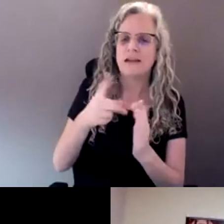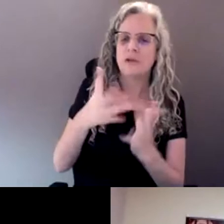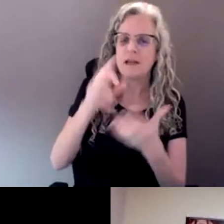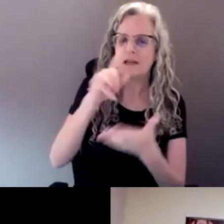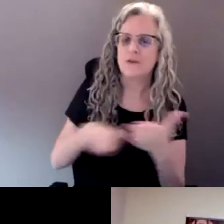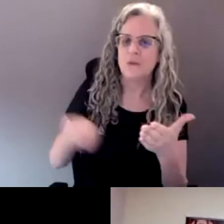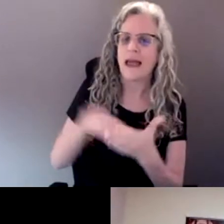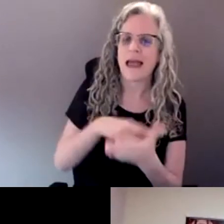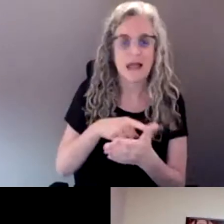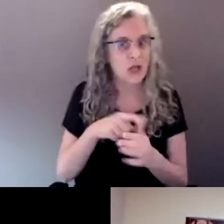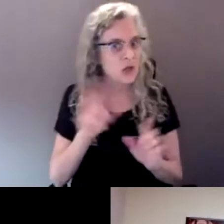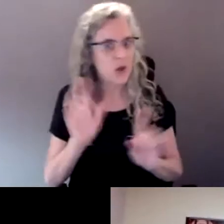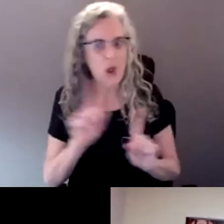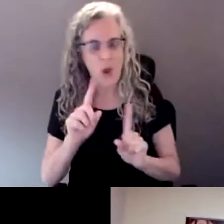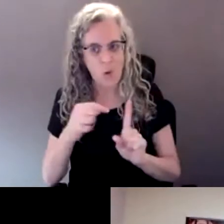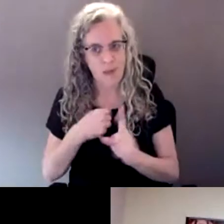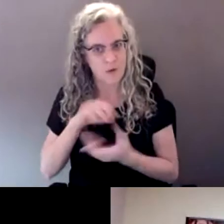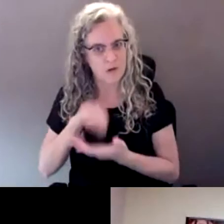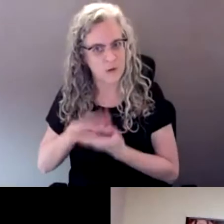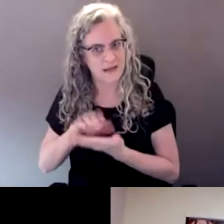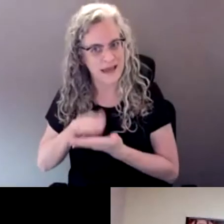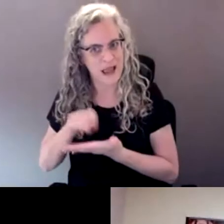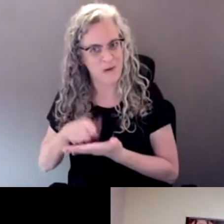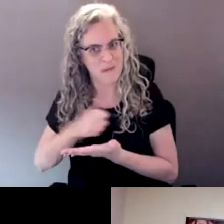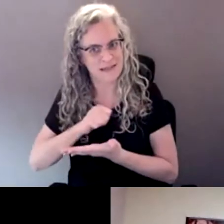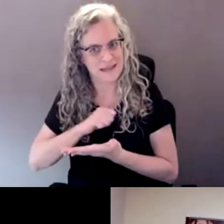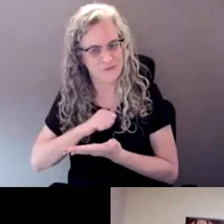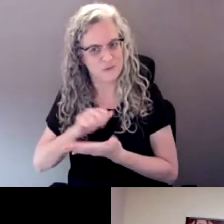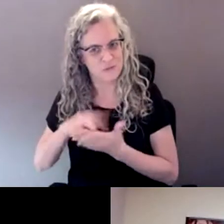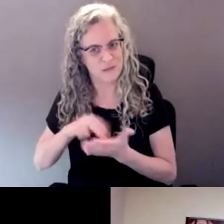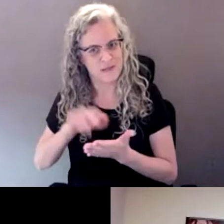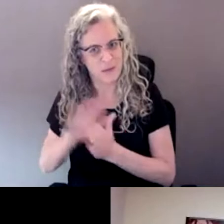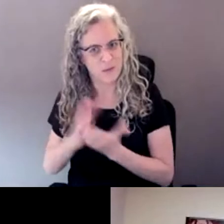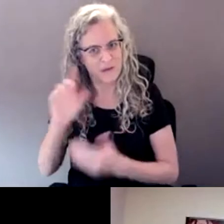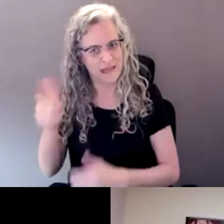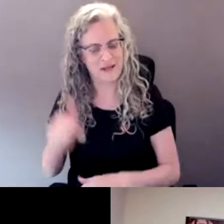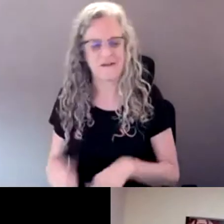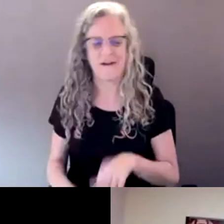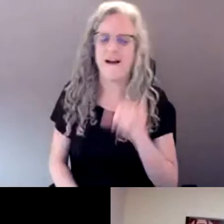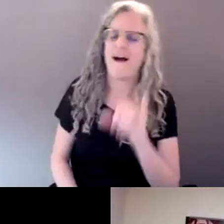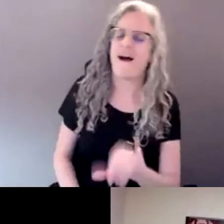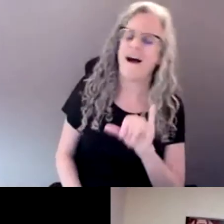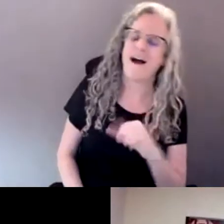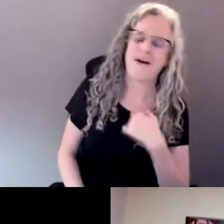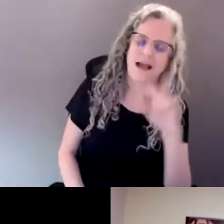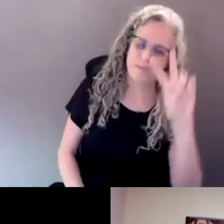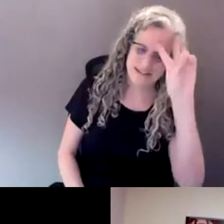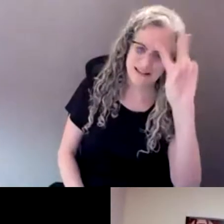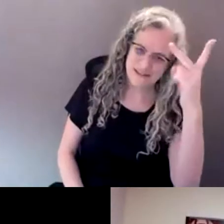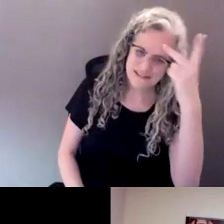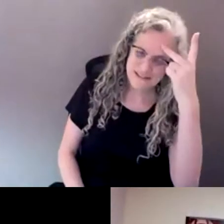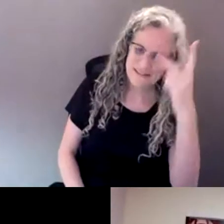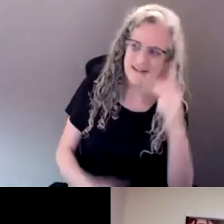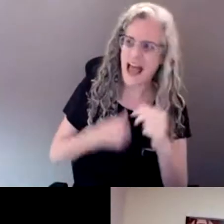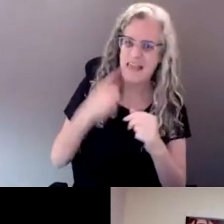No. I'm going to send it to myself right now. Thank you. Okay. I thought things might get